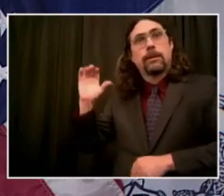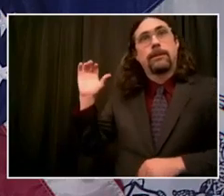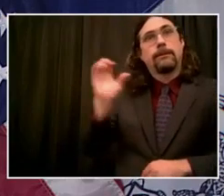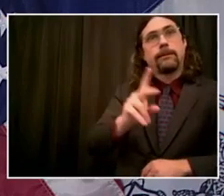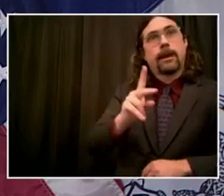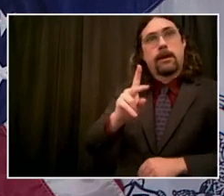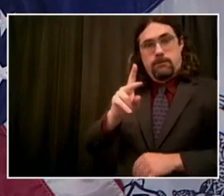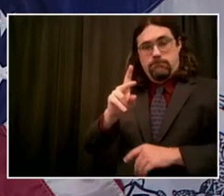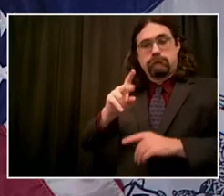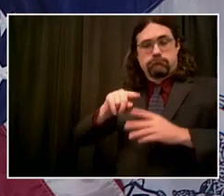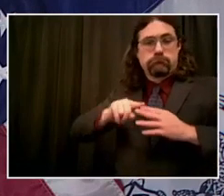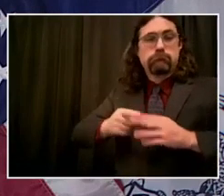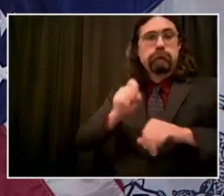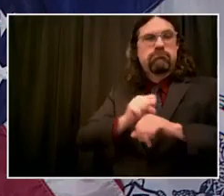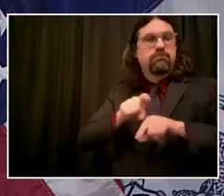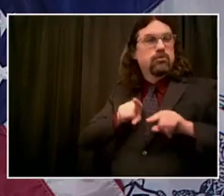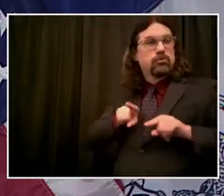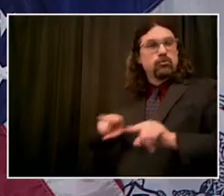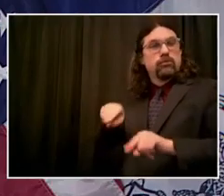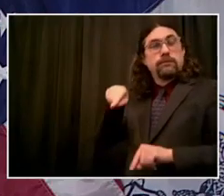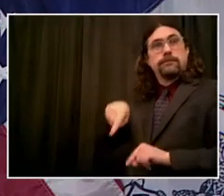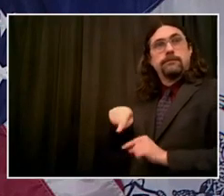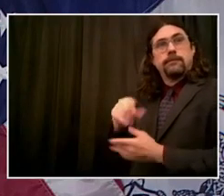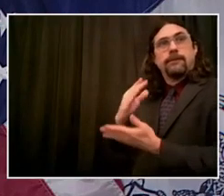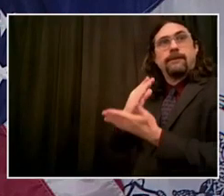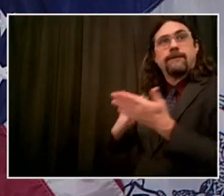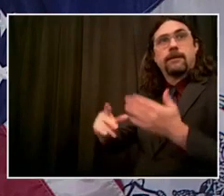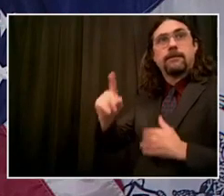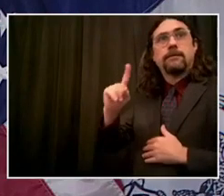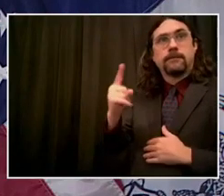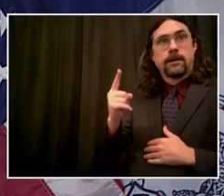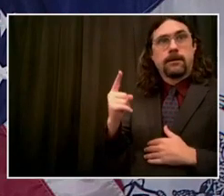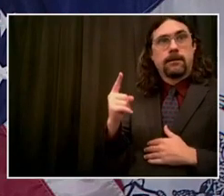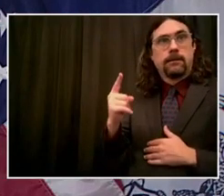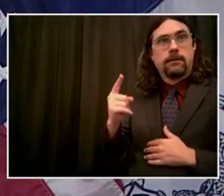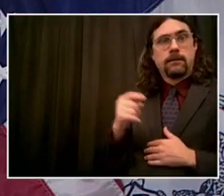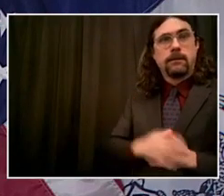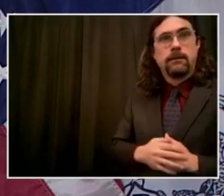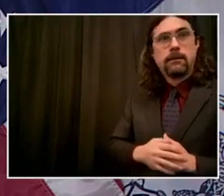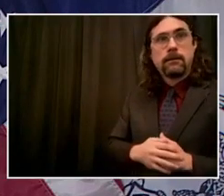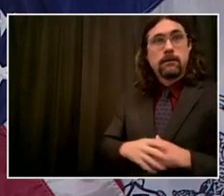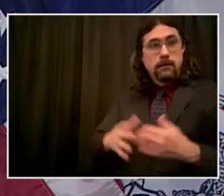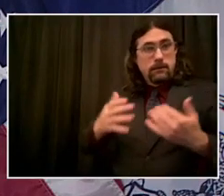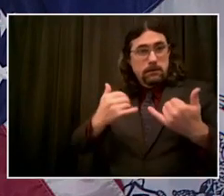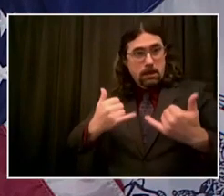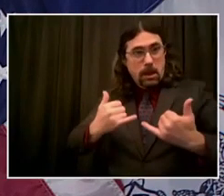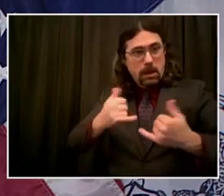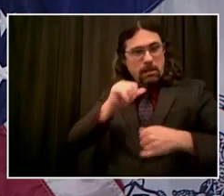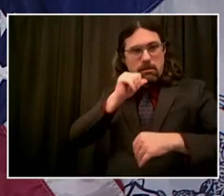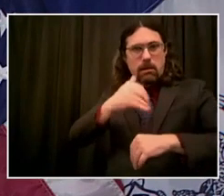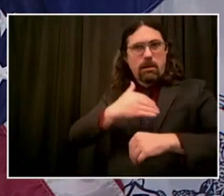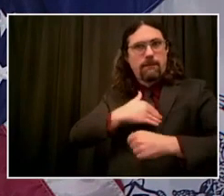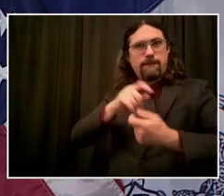and we'll make that public as well. Second part of the question, someone remind me